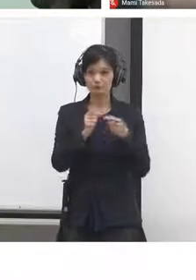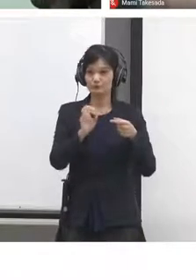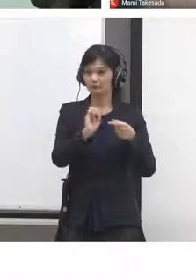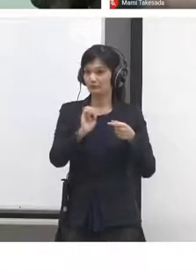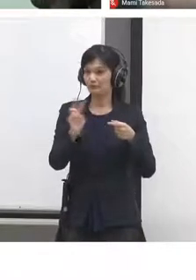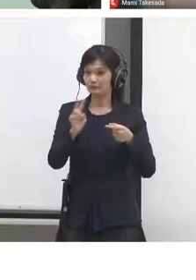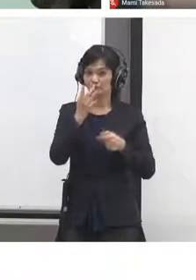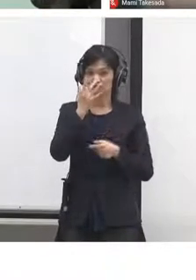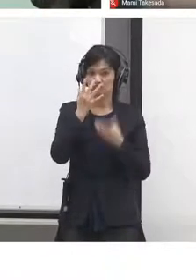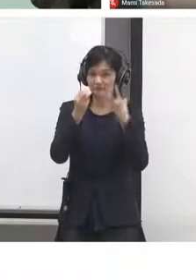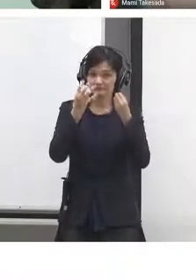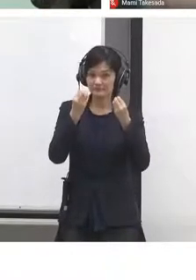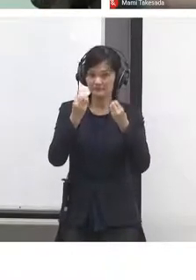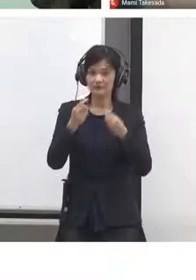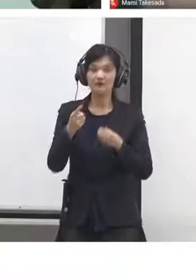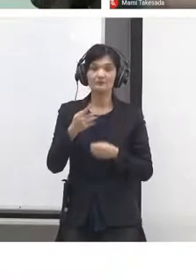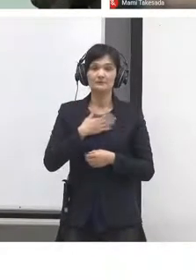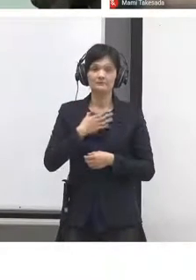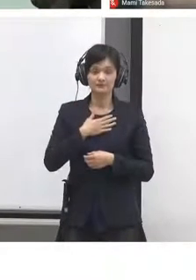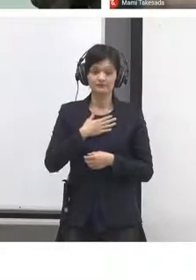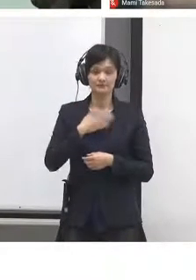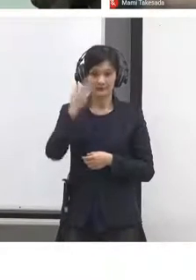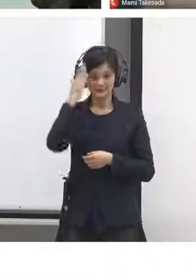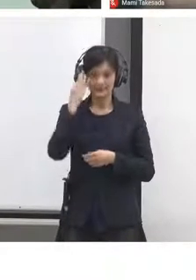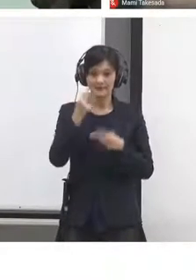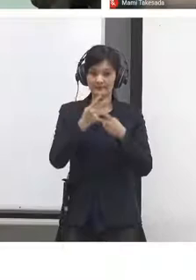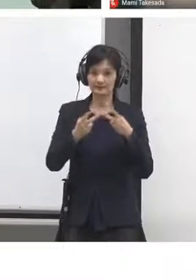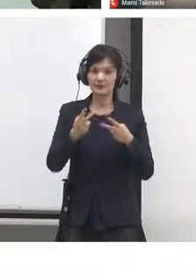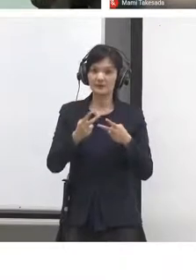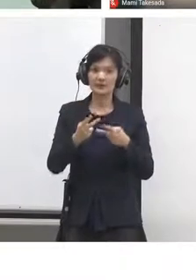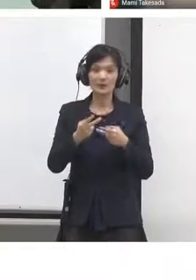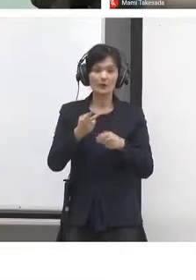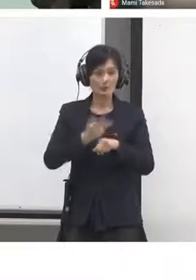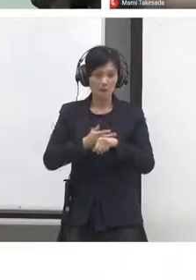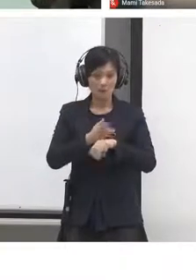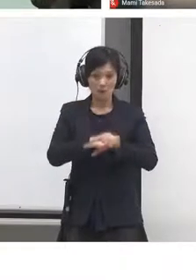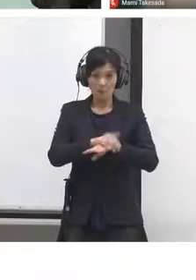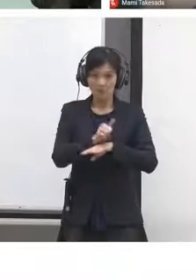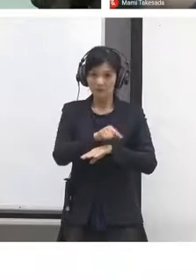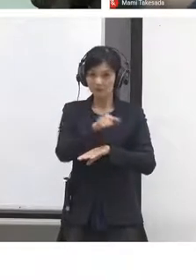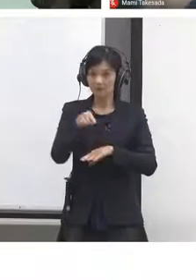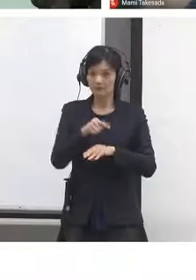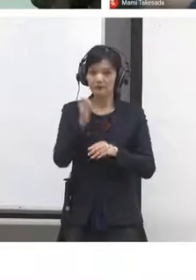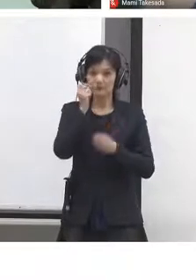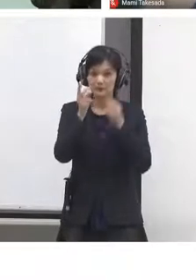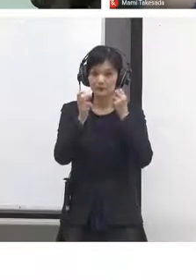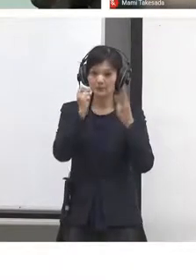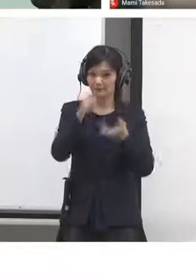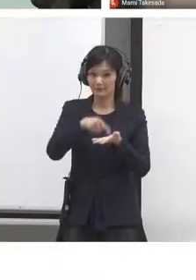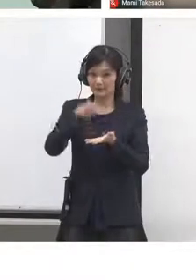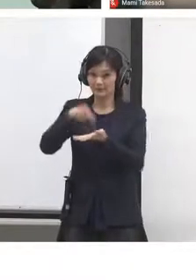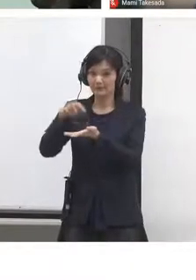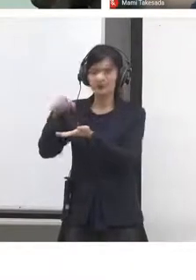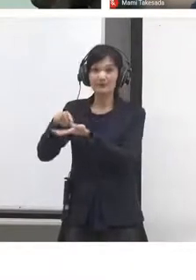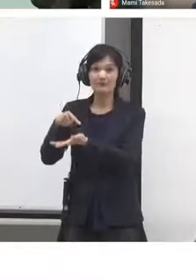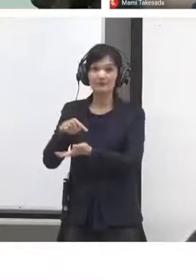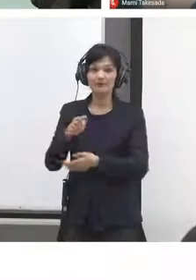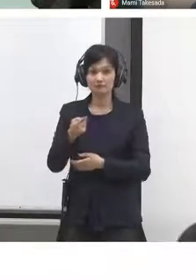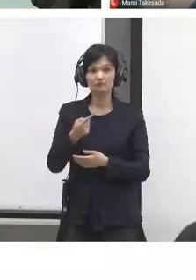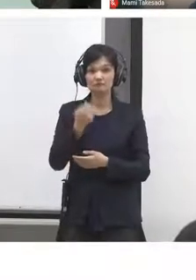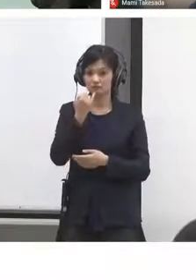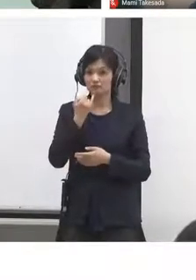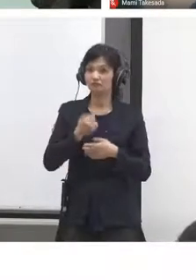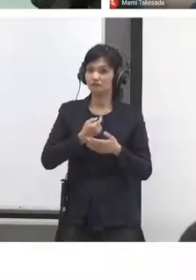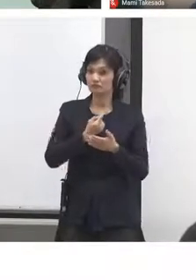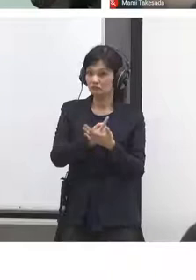once a month. So everyone can just come here and write a proposal, and some people, other participators, maybe they will be interested